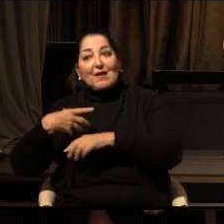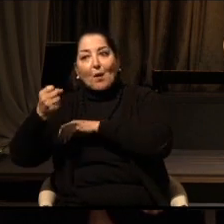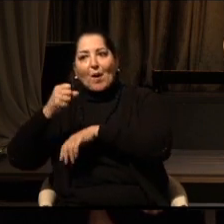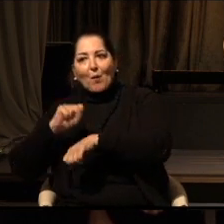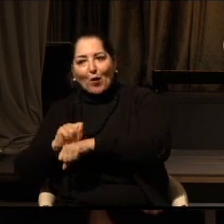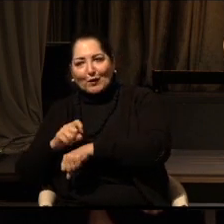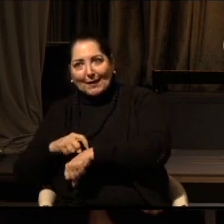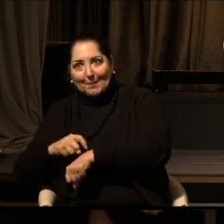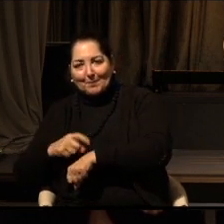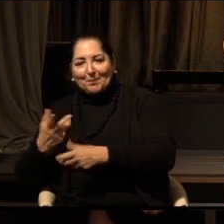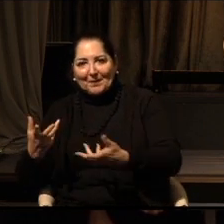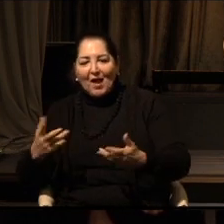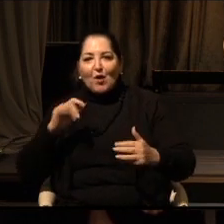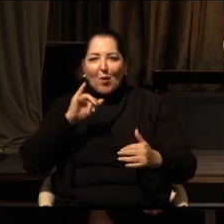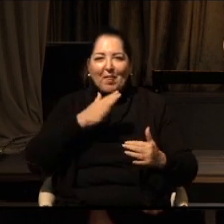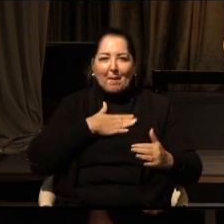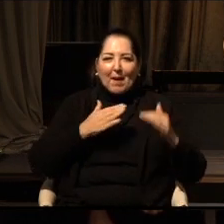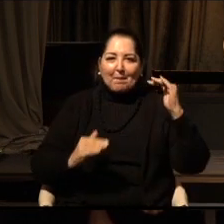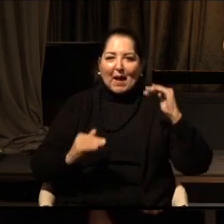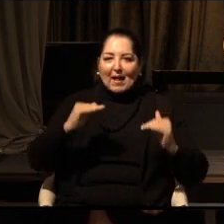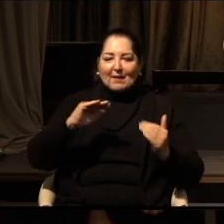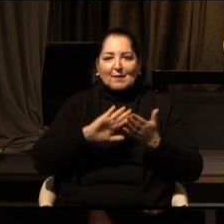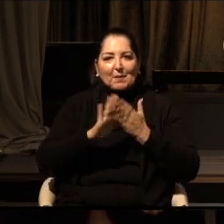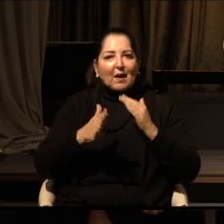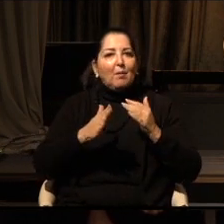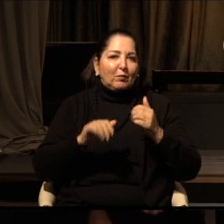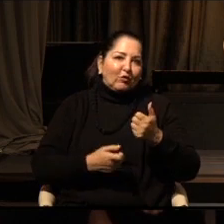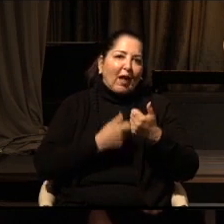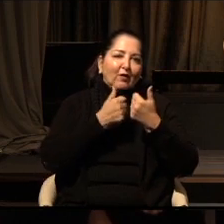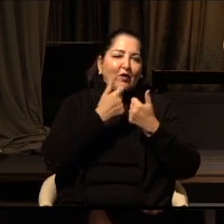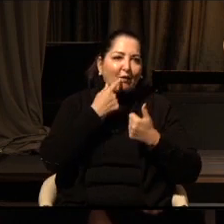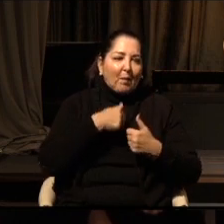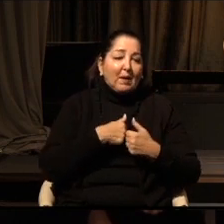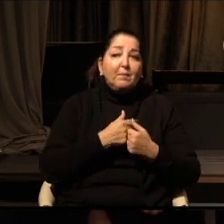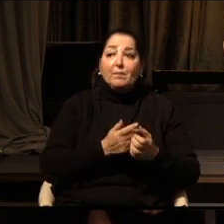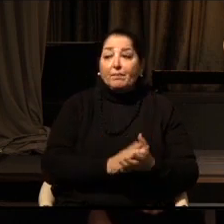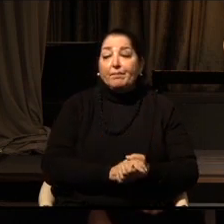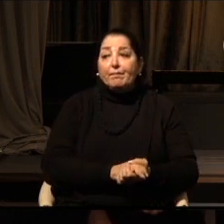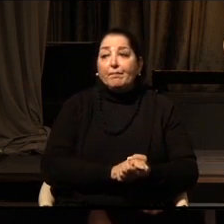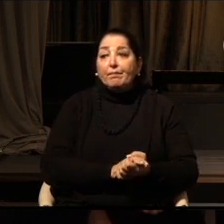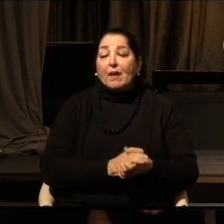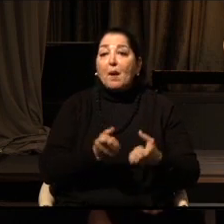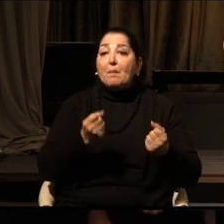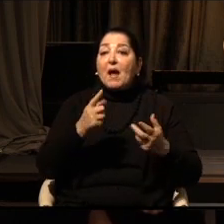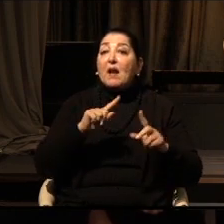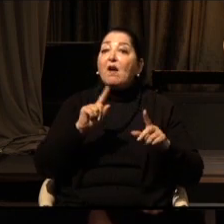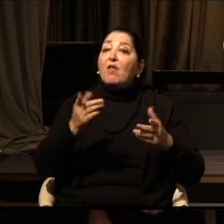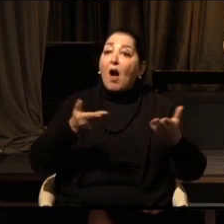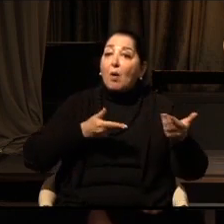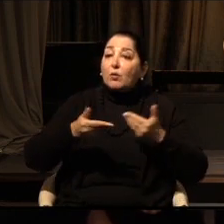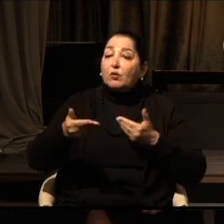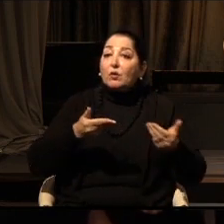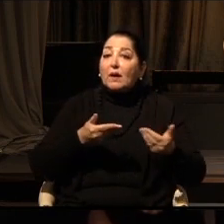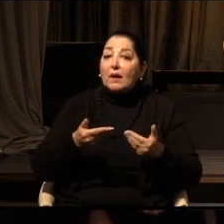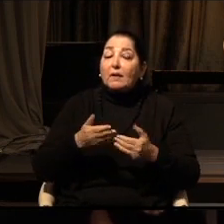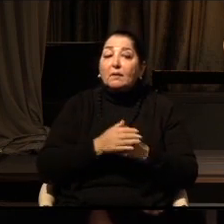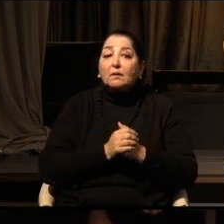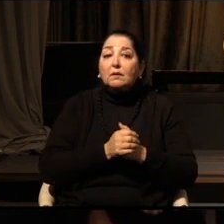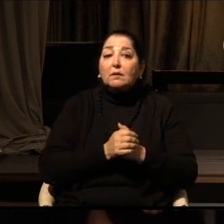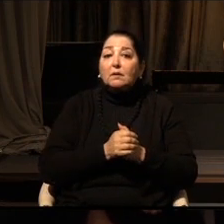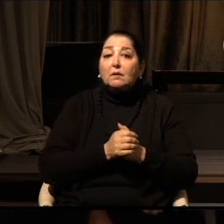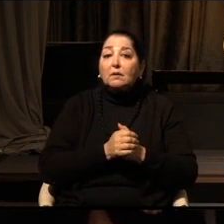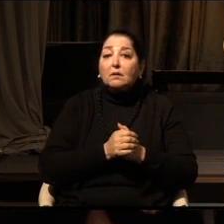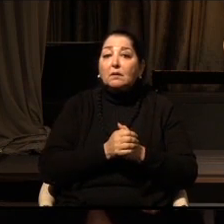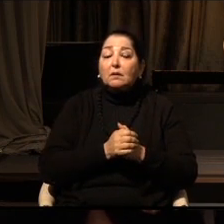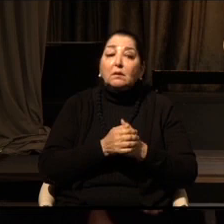that's where that balance becomes challenging. And a lot of these opportunities have come to me because,